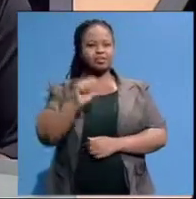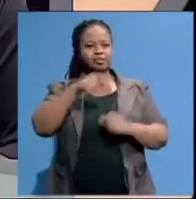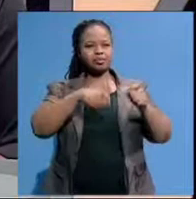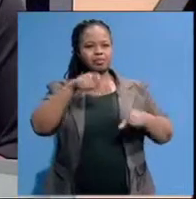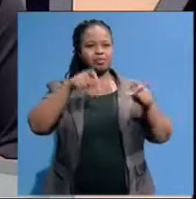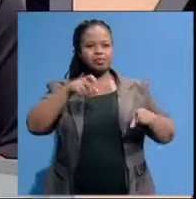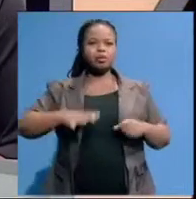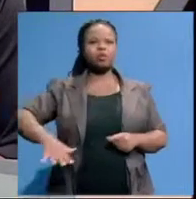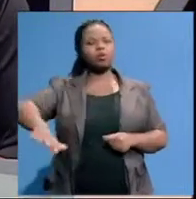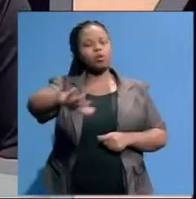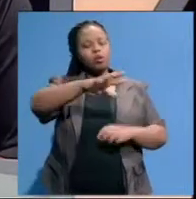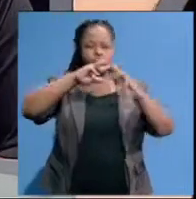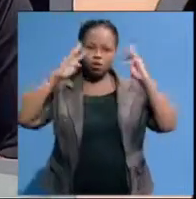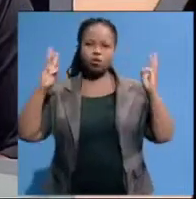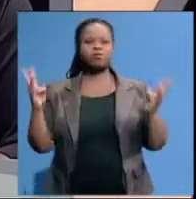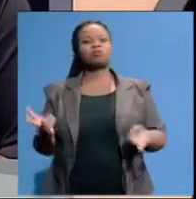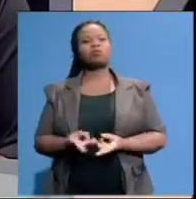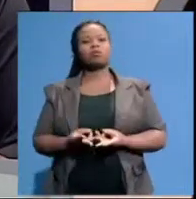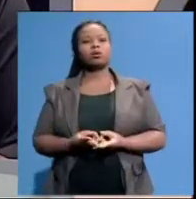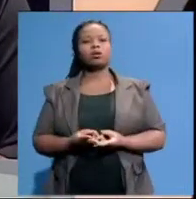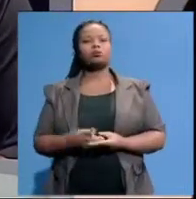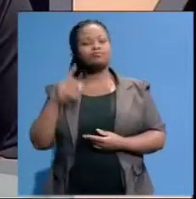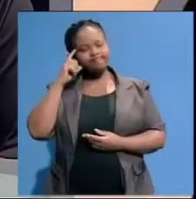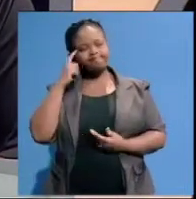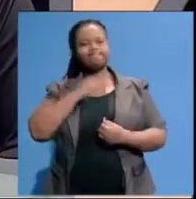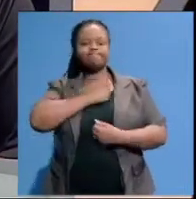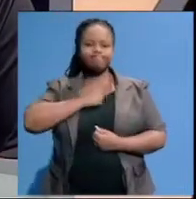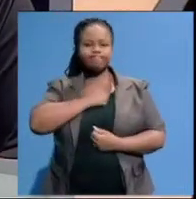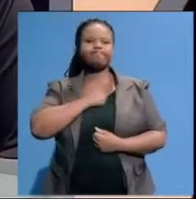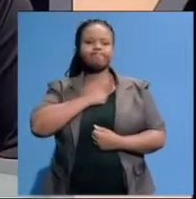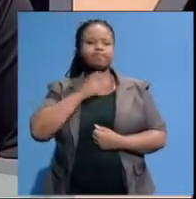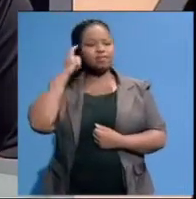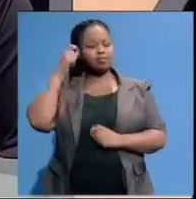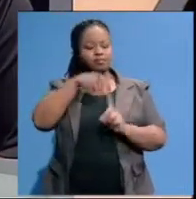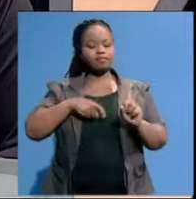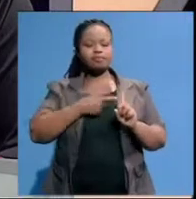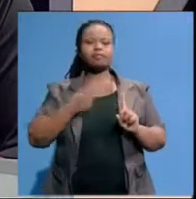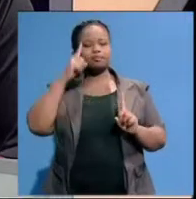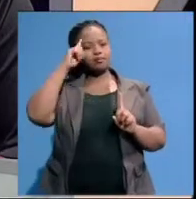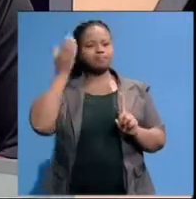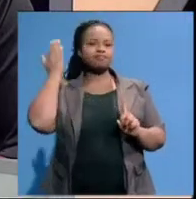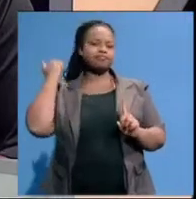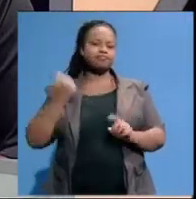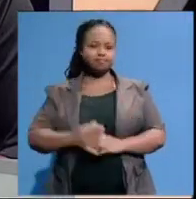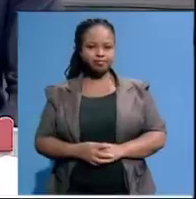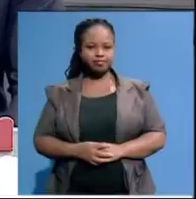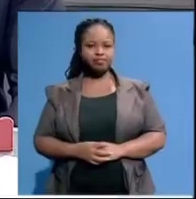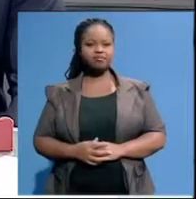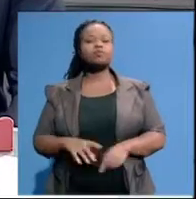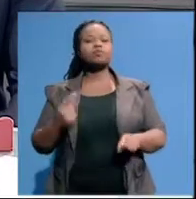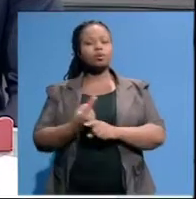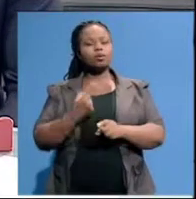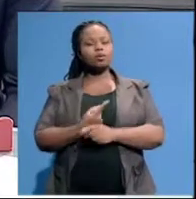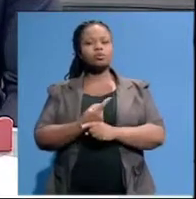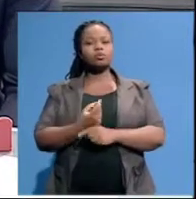its entirety, and the world have been mourning, remembering and celebrating the life of this very great statesman. And also, after lying in state